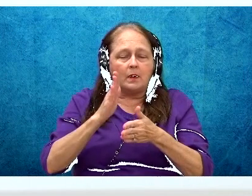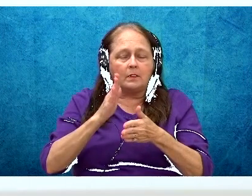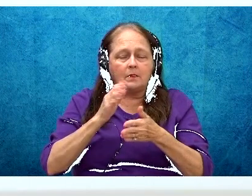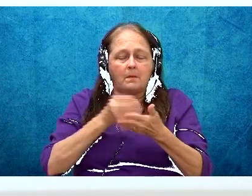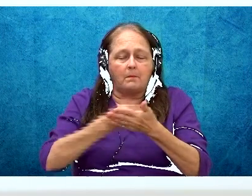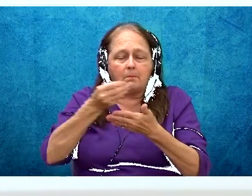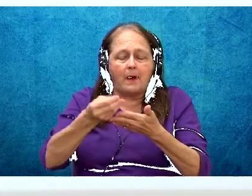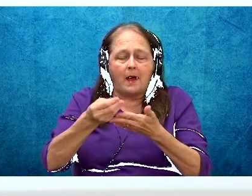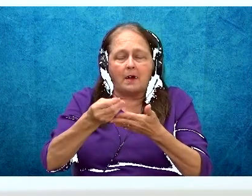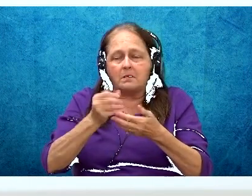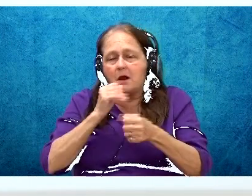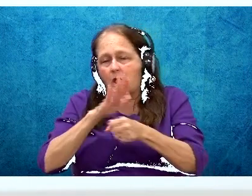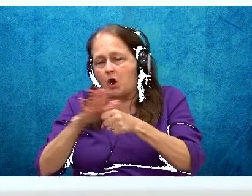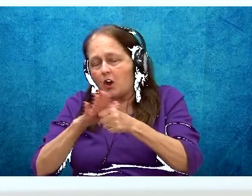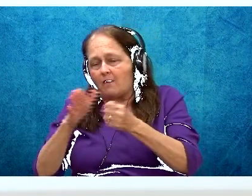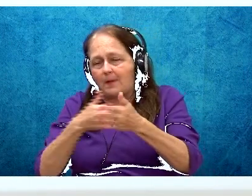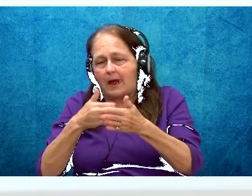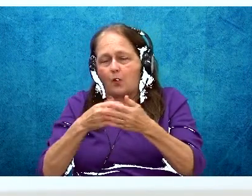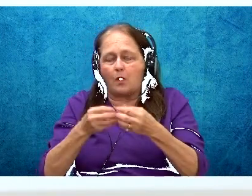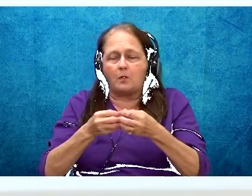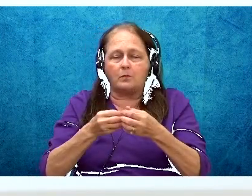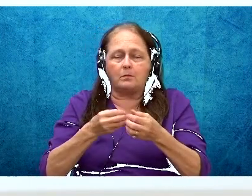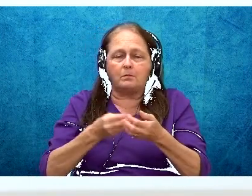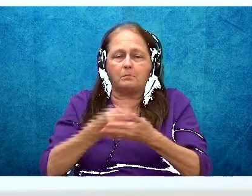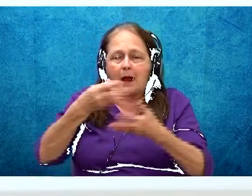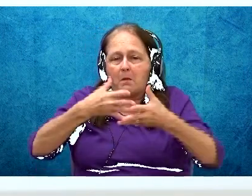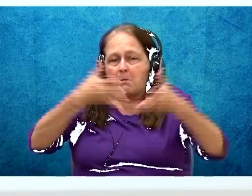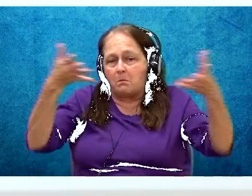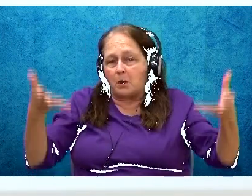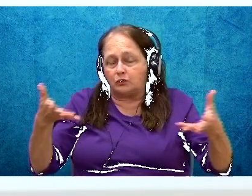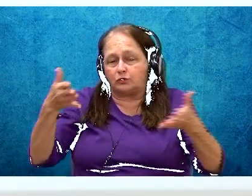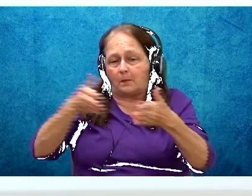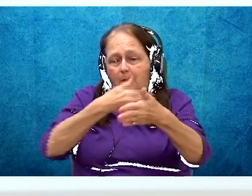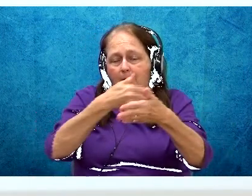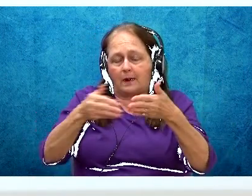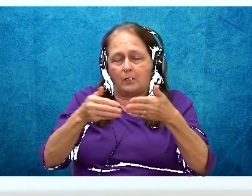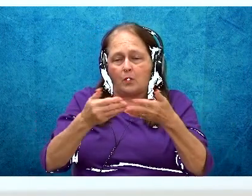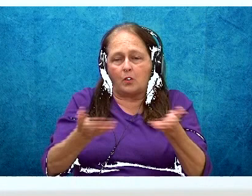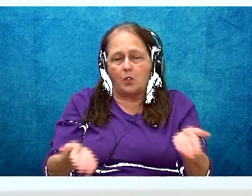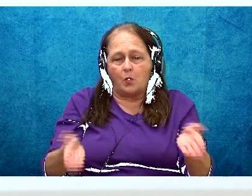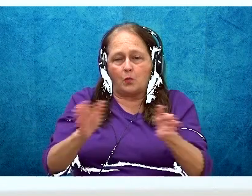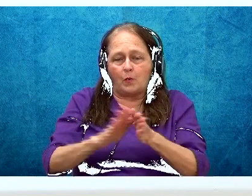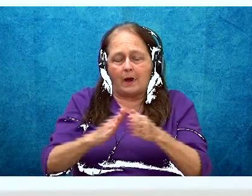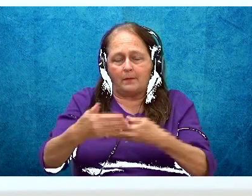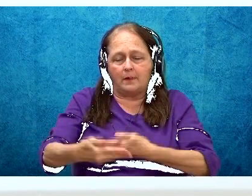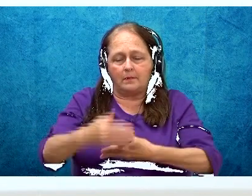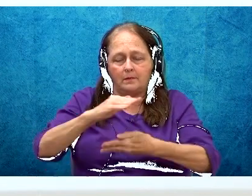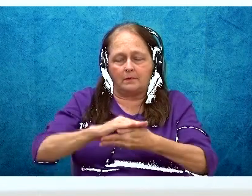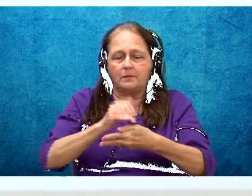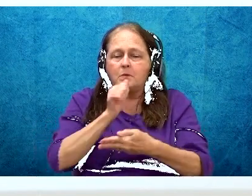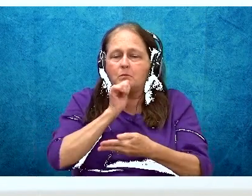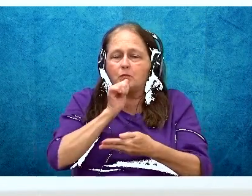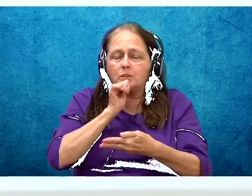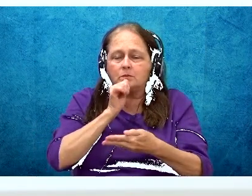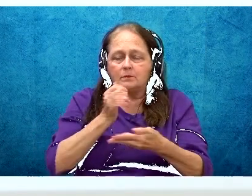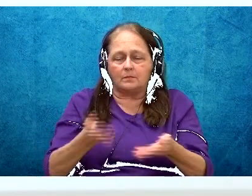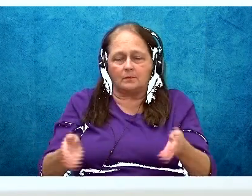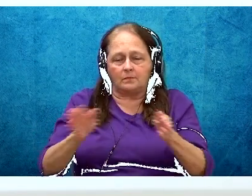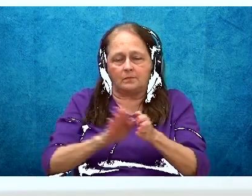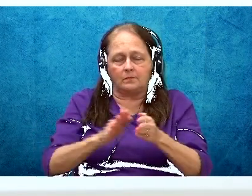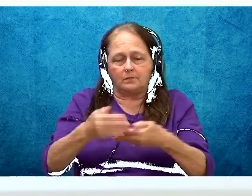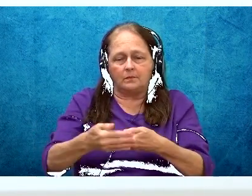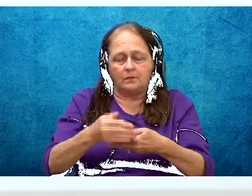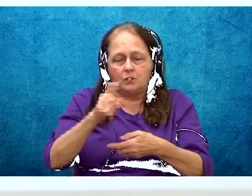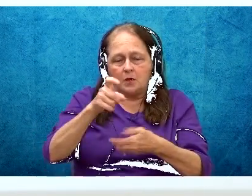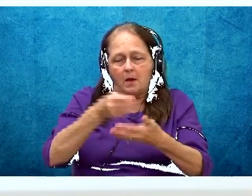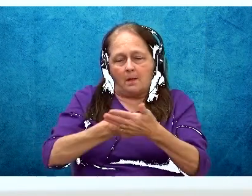overbuy or underbuy your paint. How about wrapping a gift? If you needed wrapping